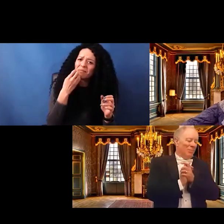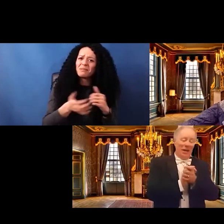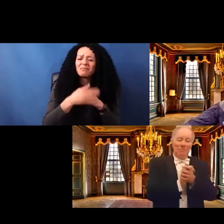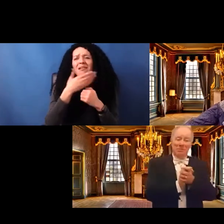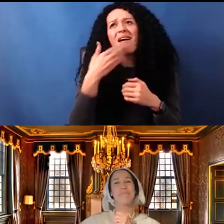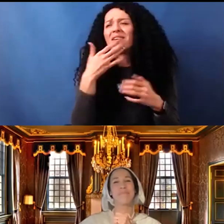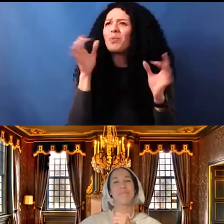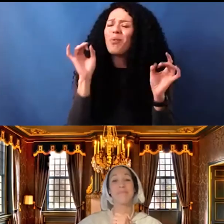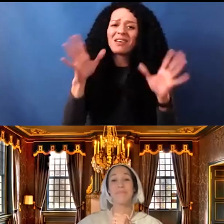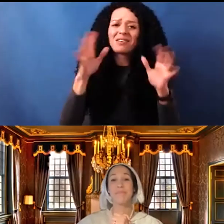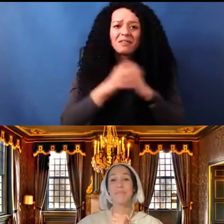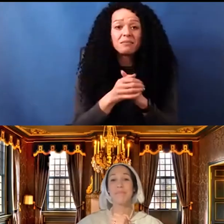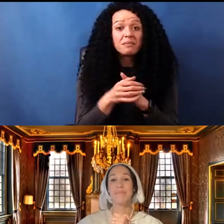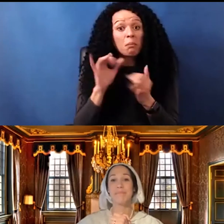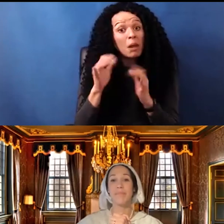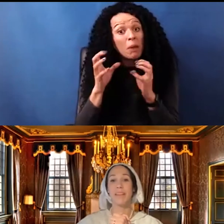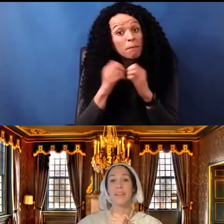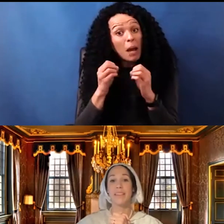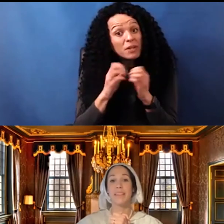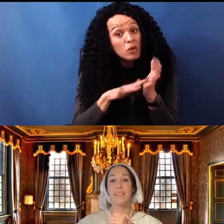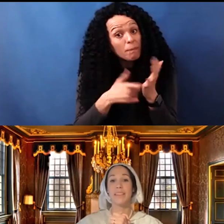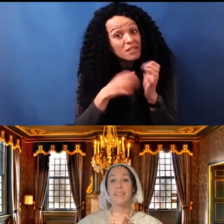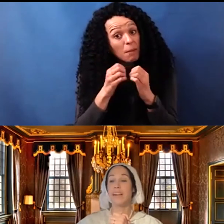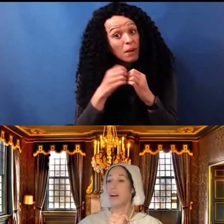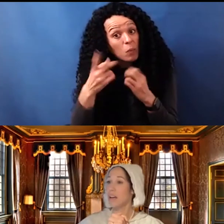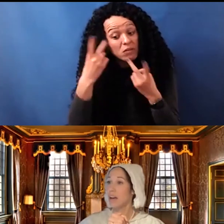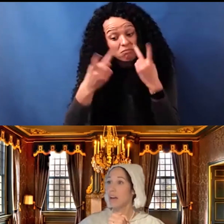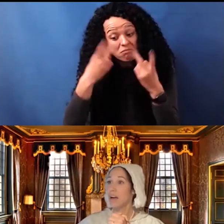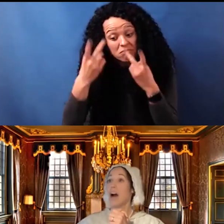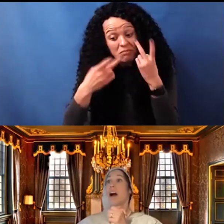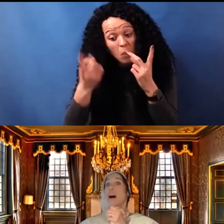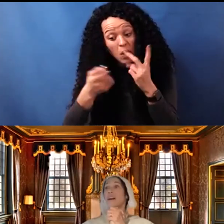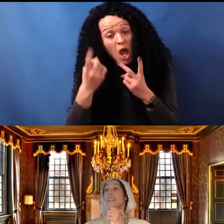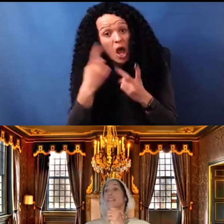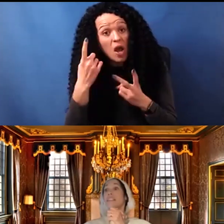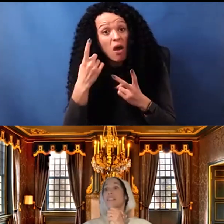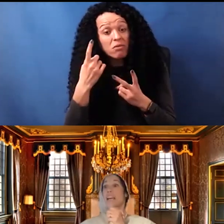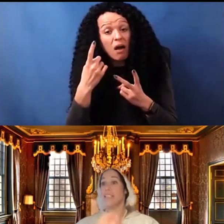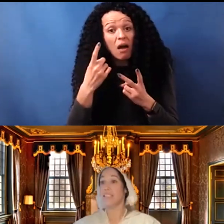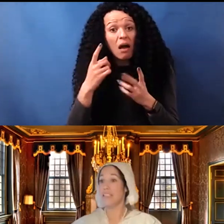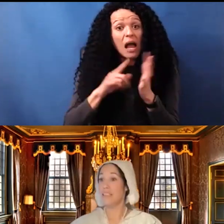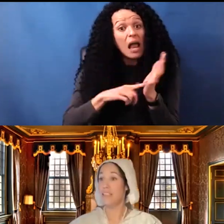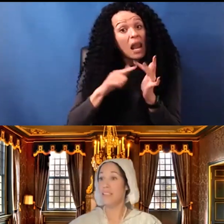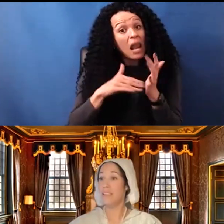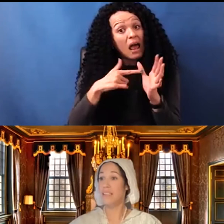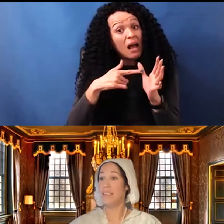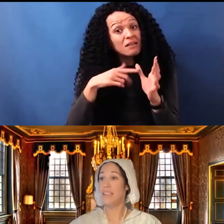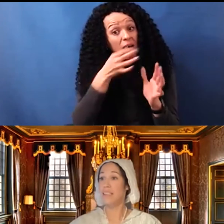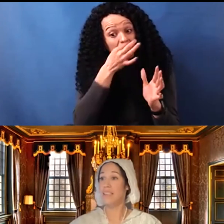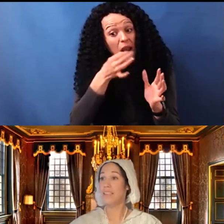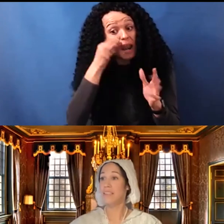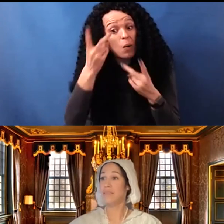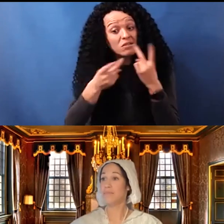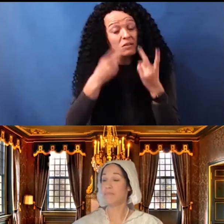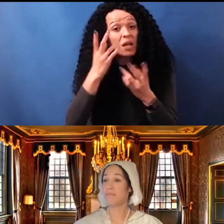Yeah. Perhaps Mr. Babbage would be so kind as to sing another Eliza Flower hymn. Yes, I'm sure our dear